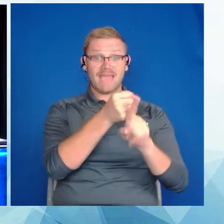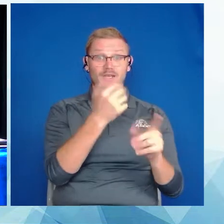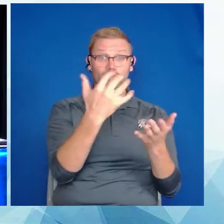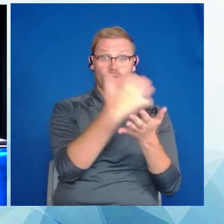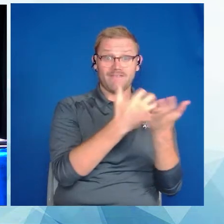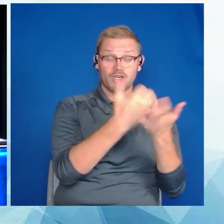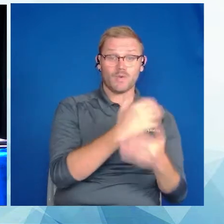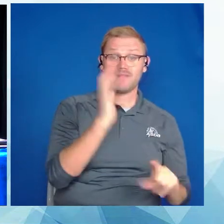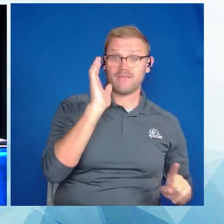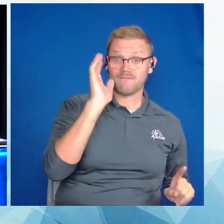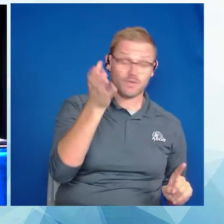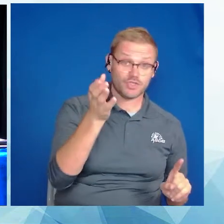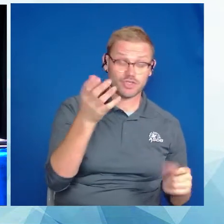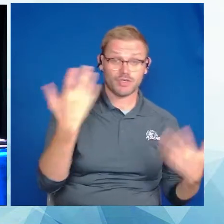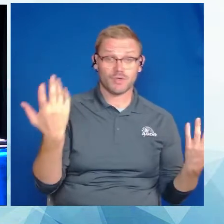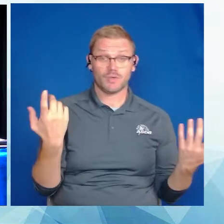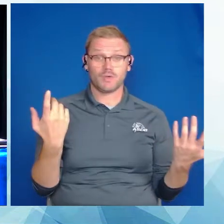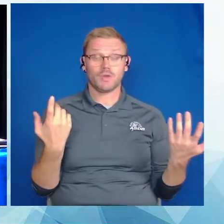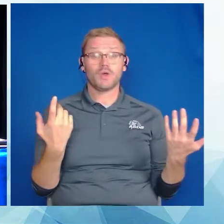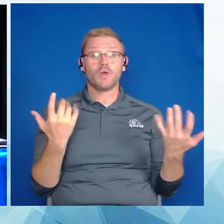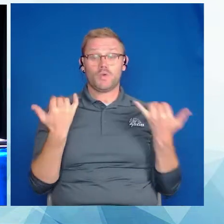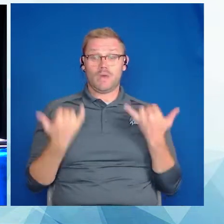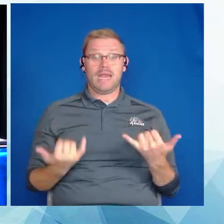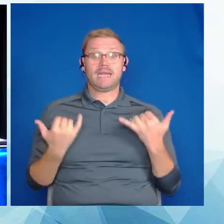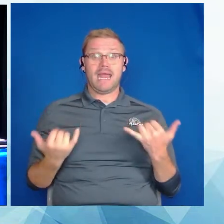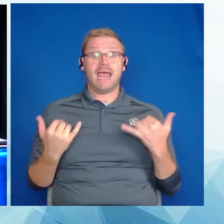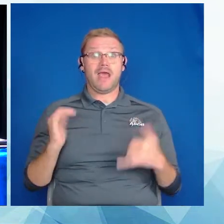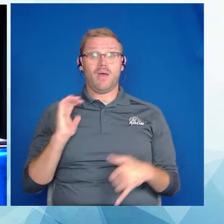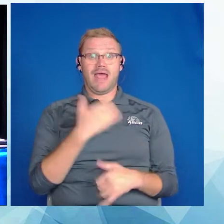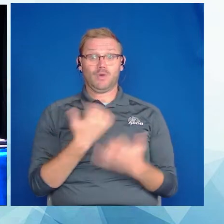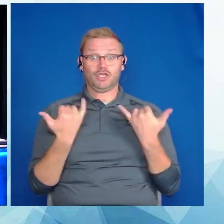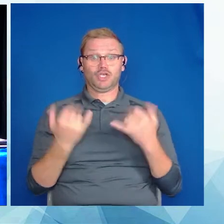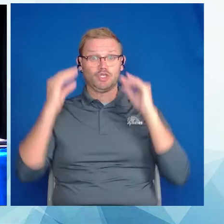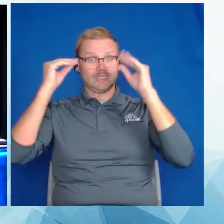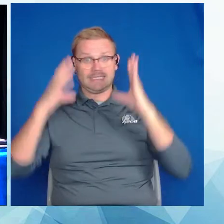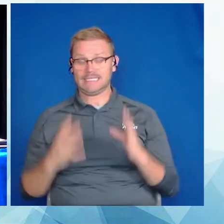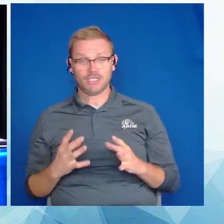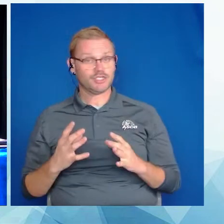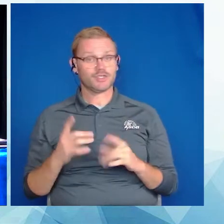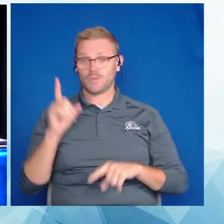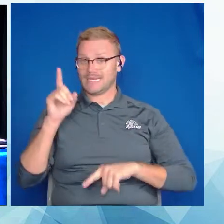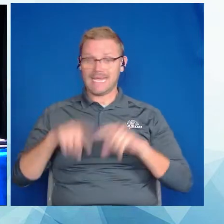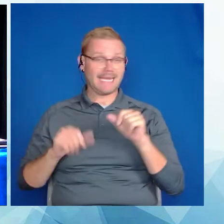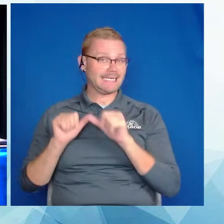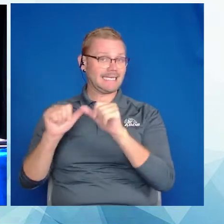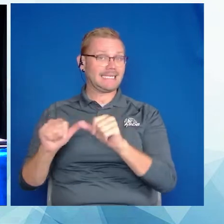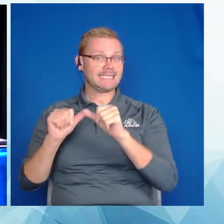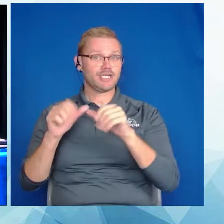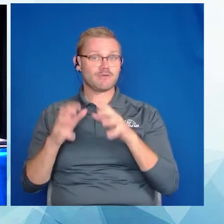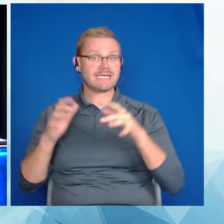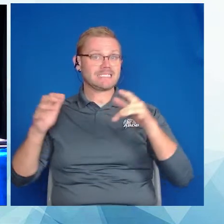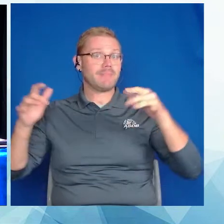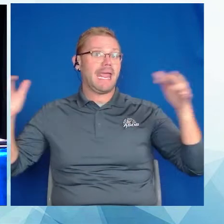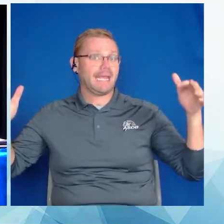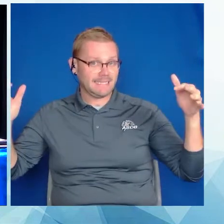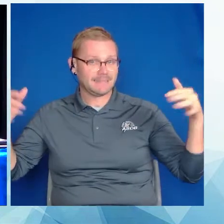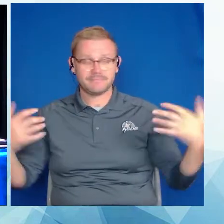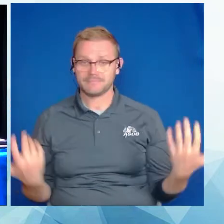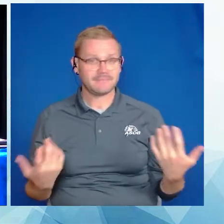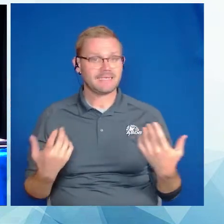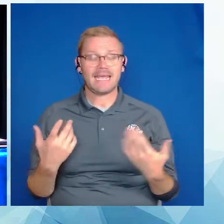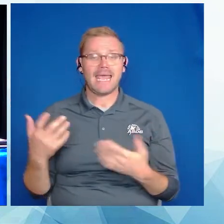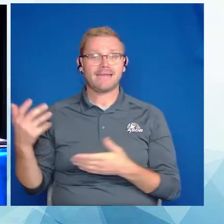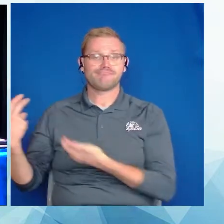revenue is we can't, with our current teachers we have, we cannot continue to expand and get